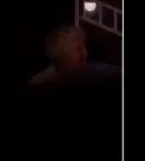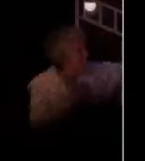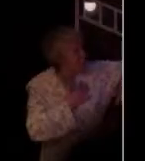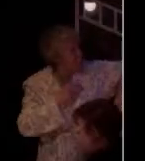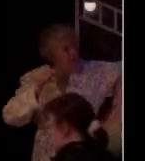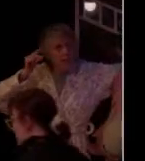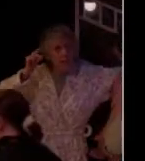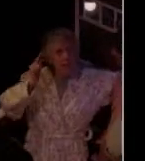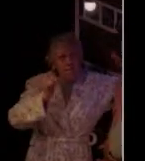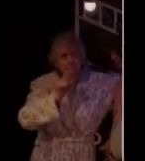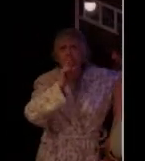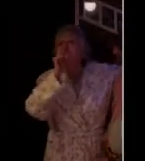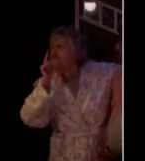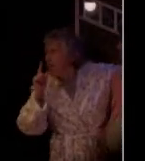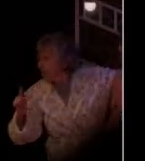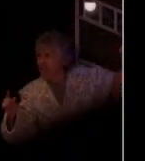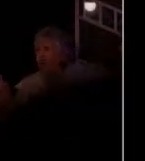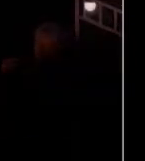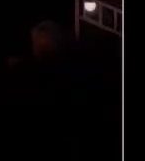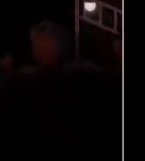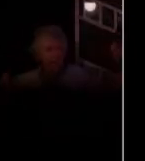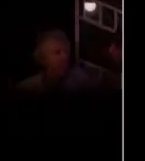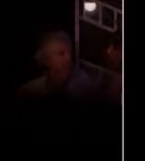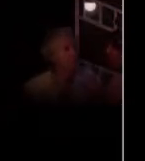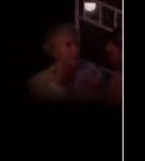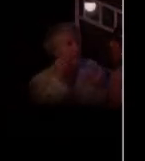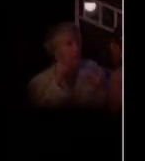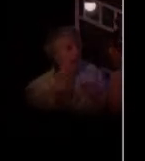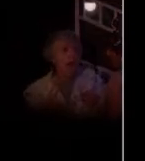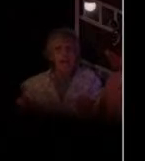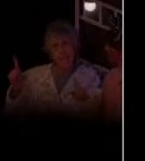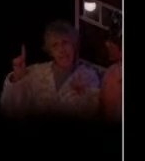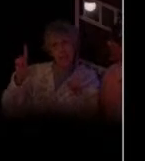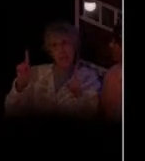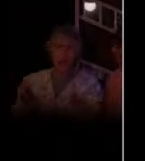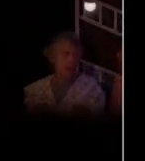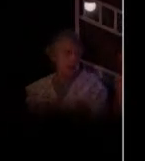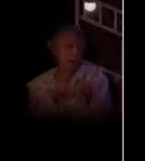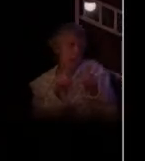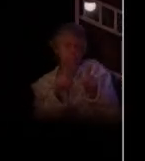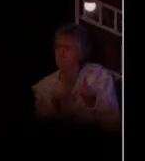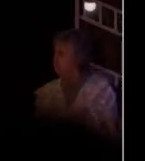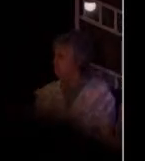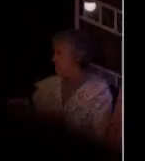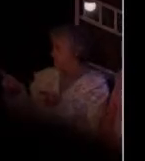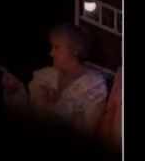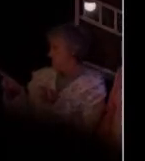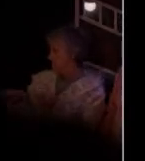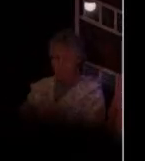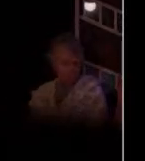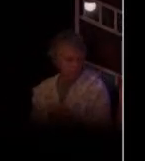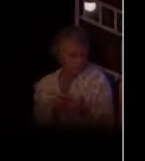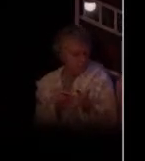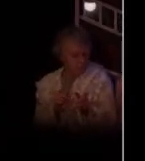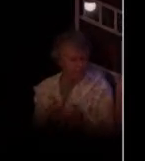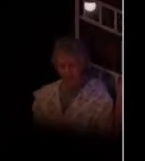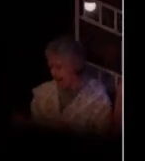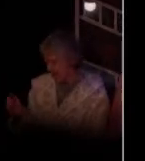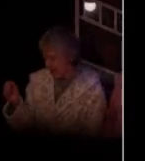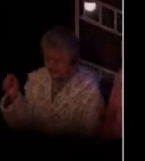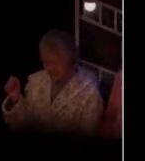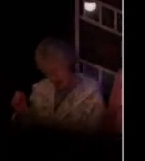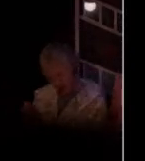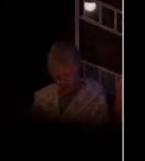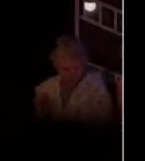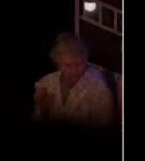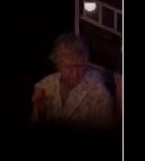until it's 10. I started work when I was 8 years old. That was a different time. I had to walk uphill. It was in the work there and